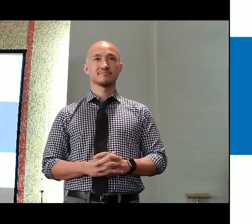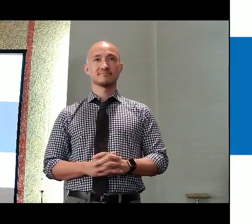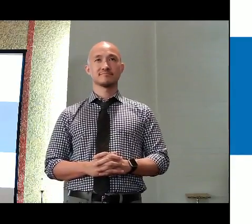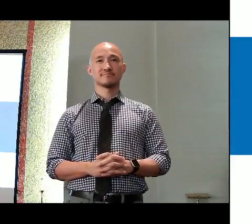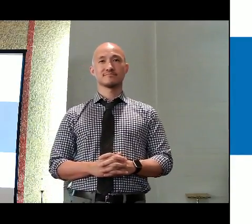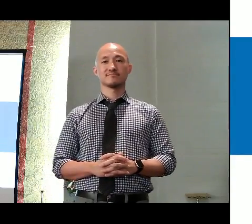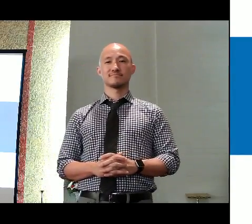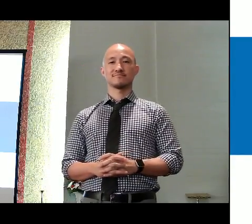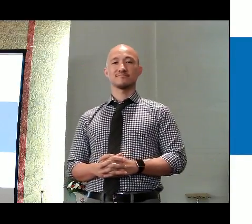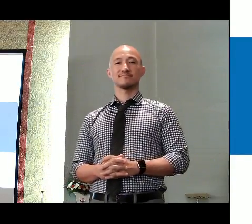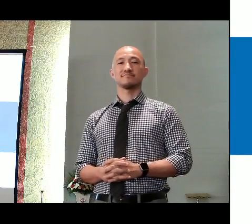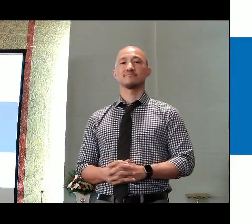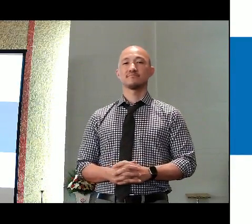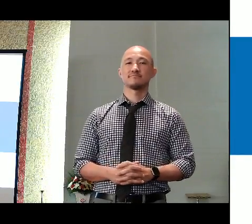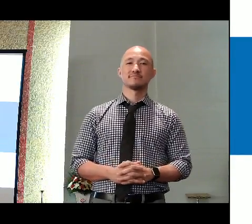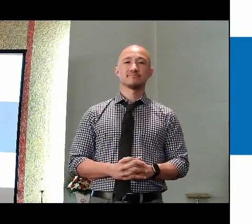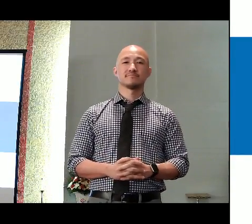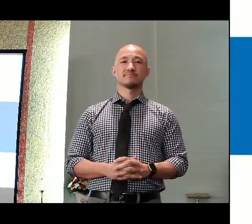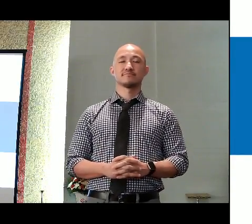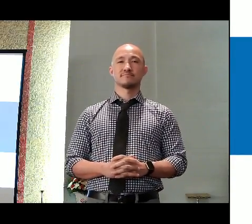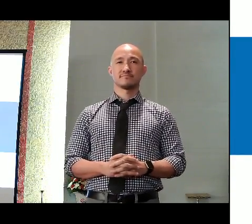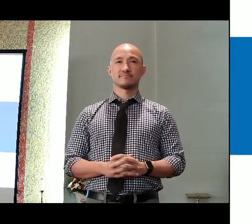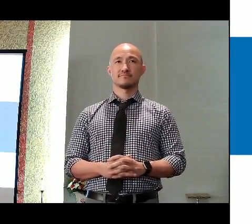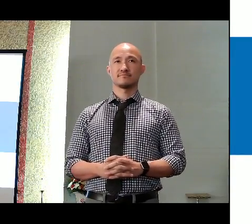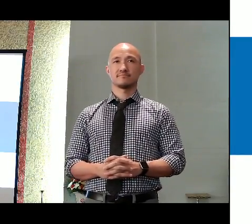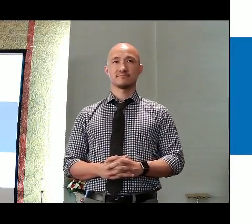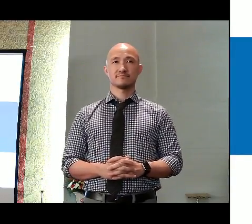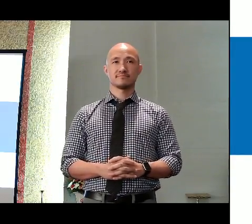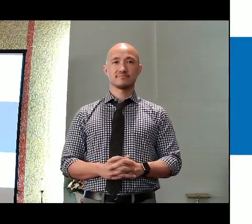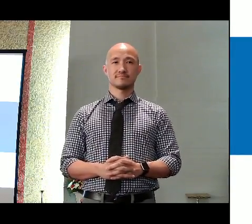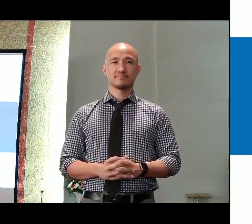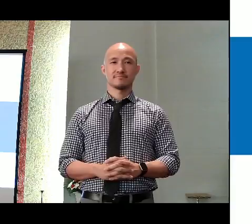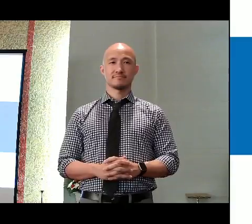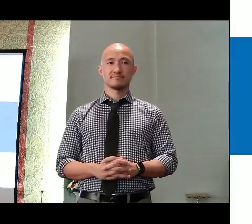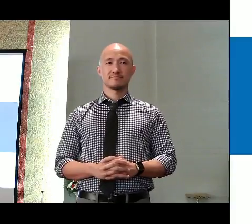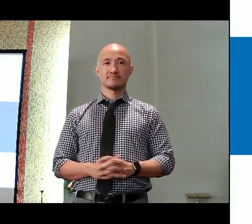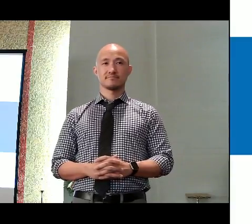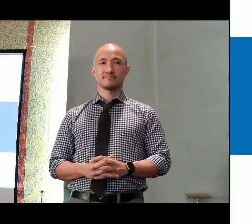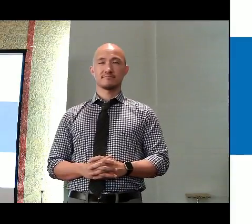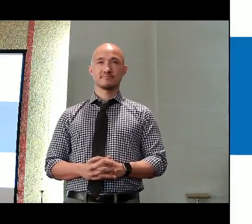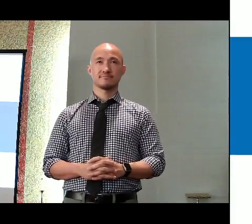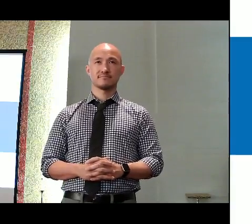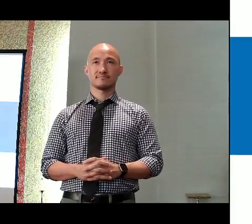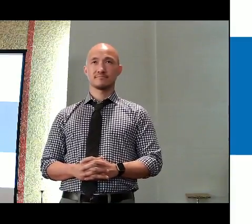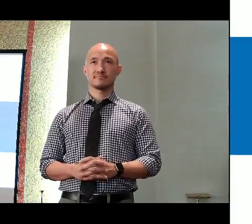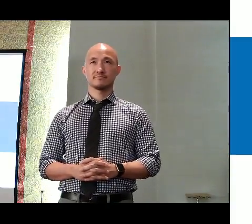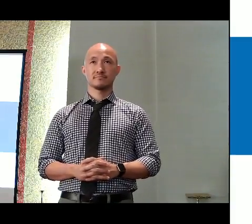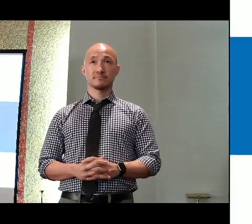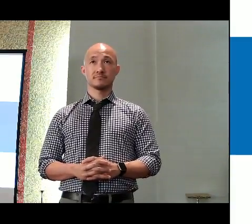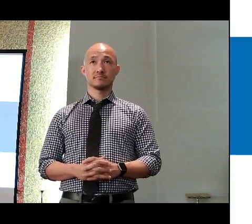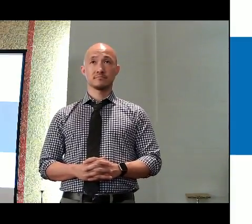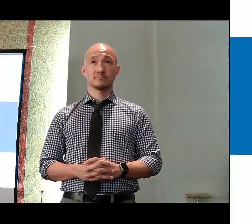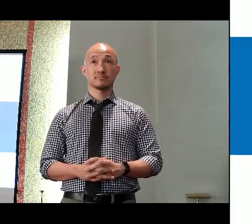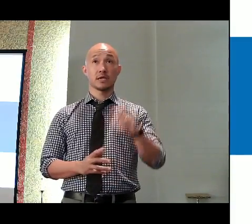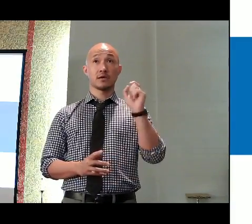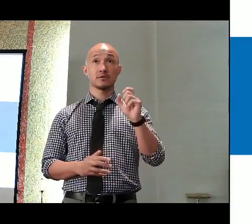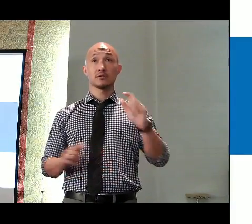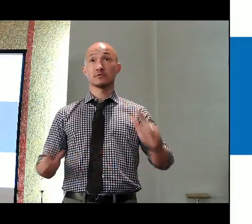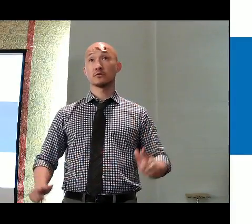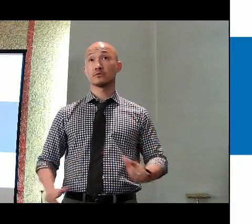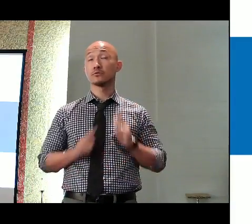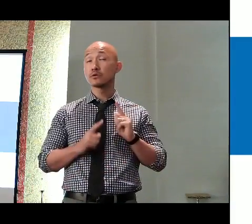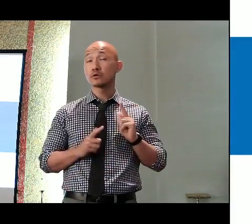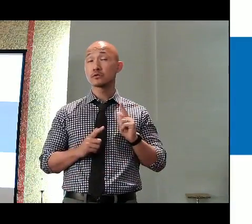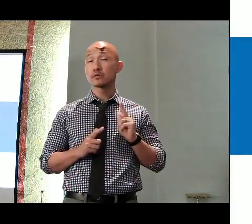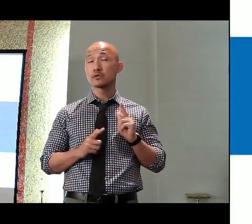the thrust of this passage is for us to live in an understanding way, to live with our